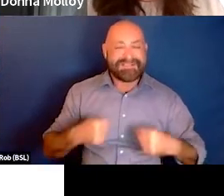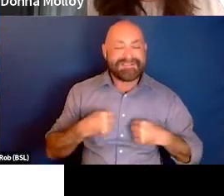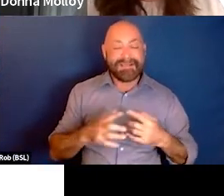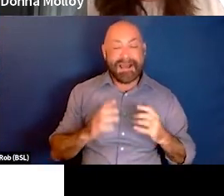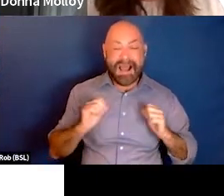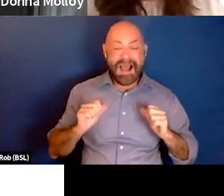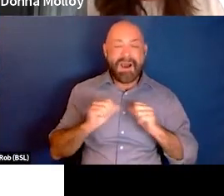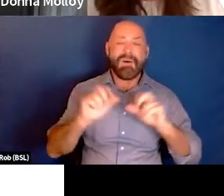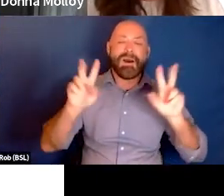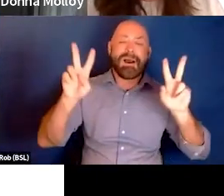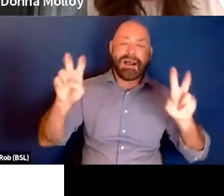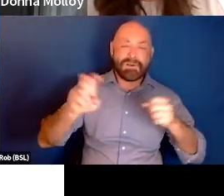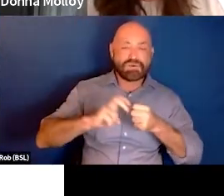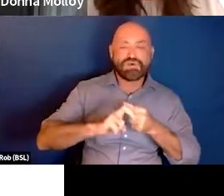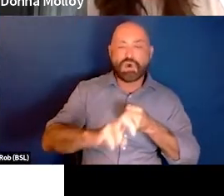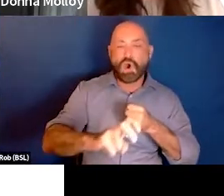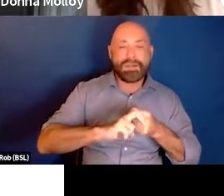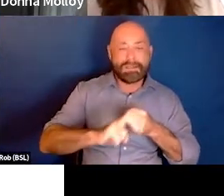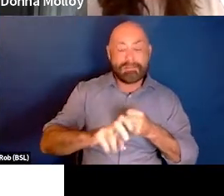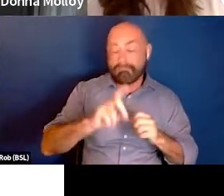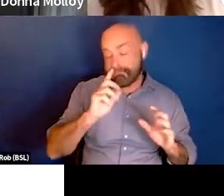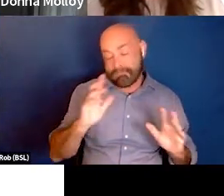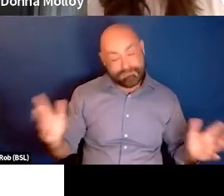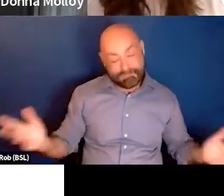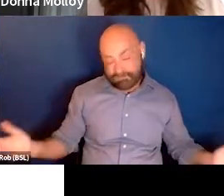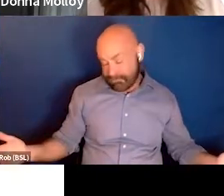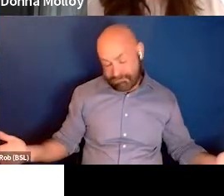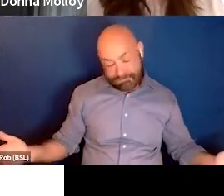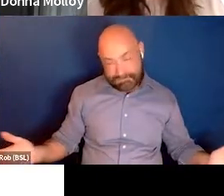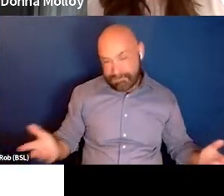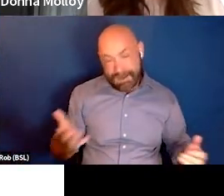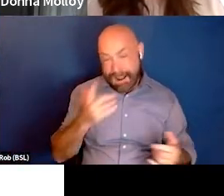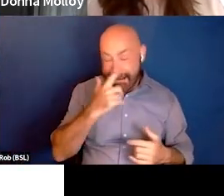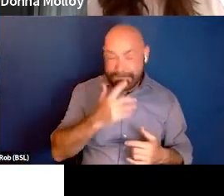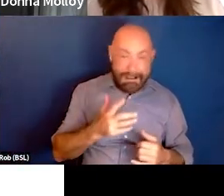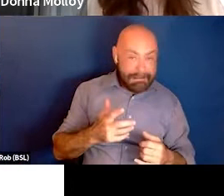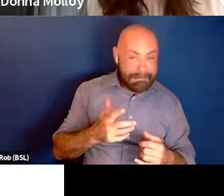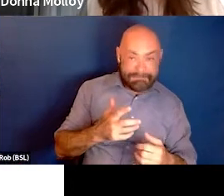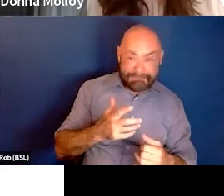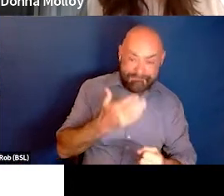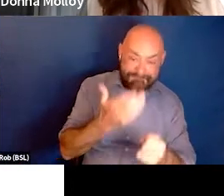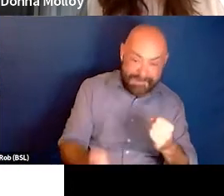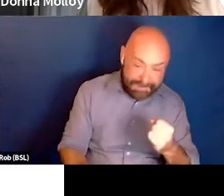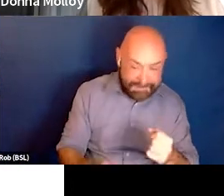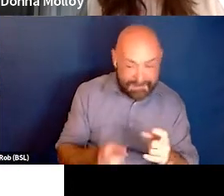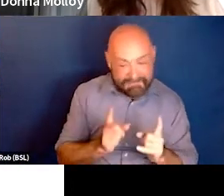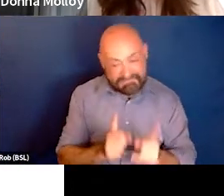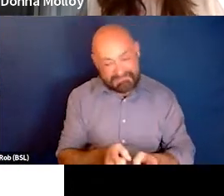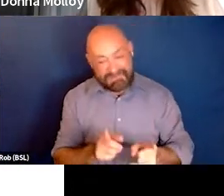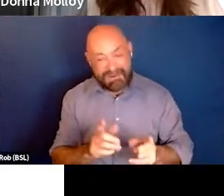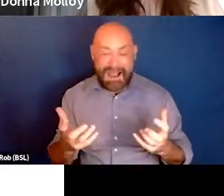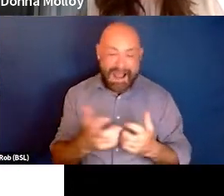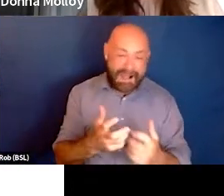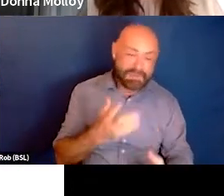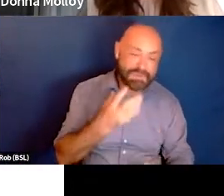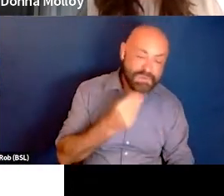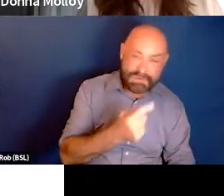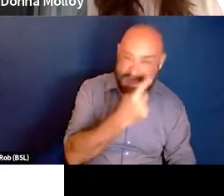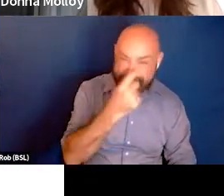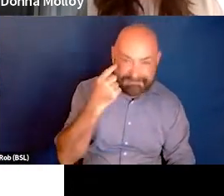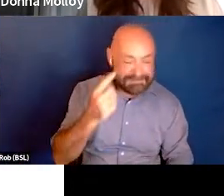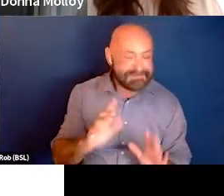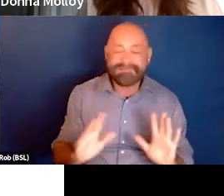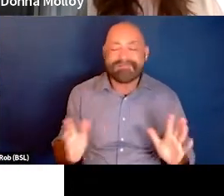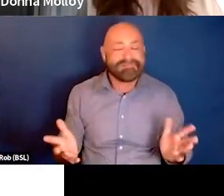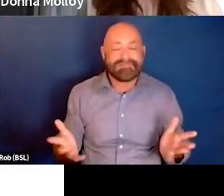journey here, I think. I can't offer a final position on how we should be using evidence to develop accessible and